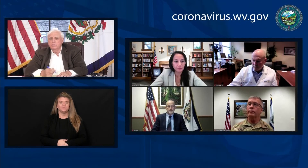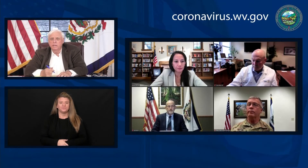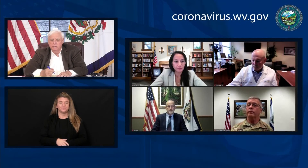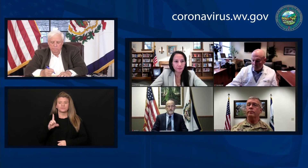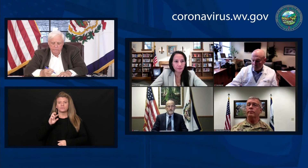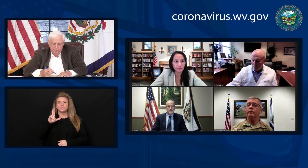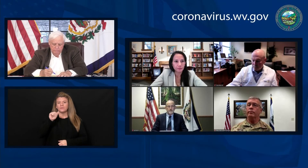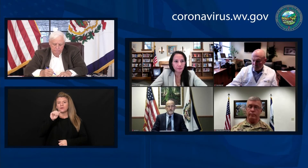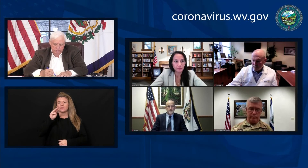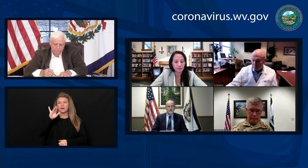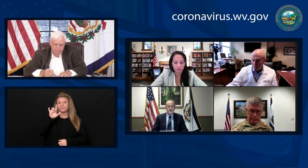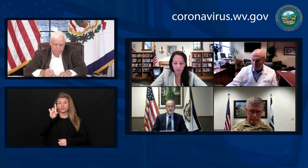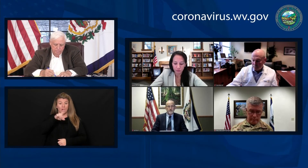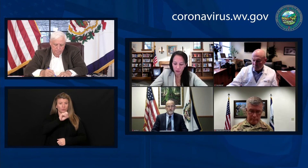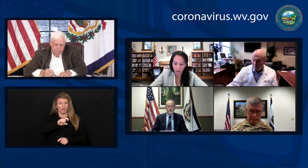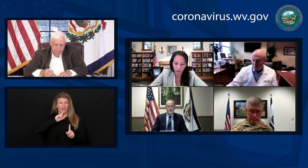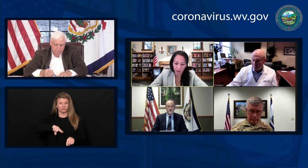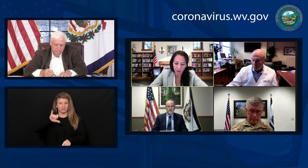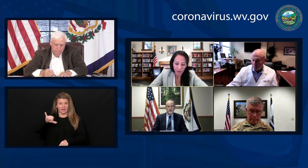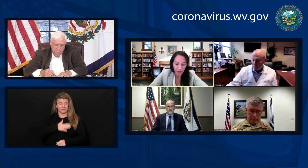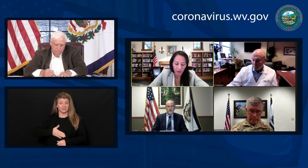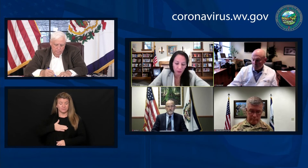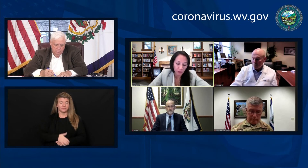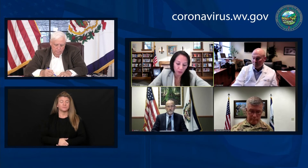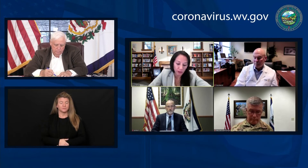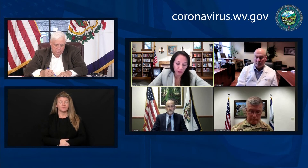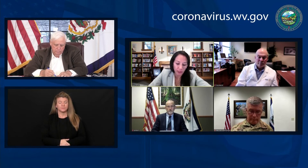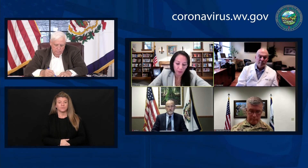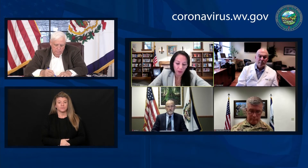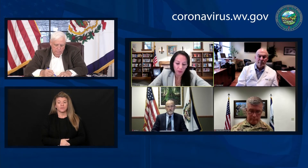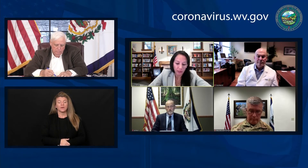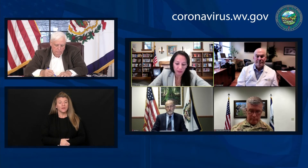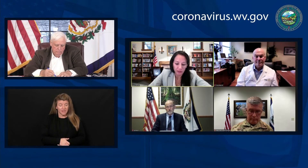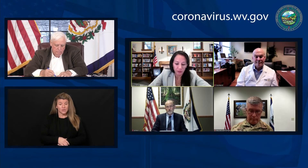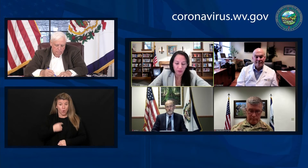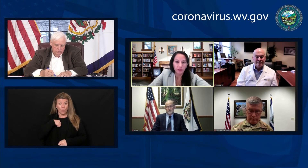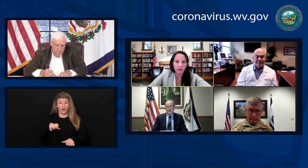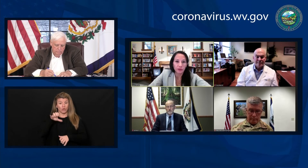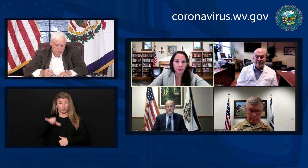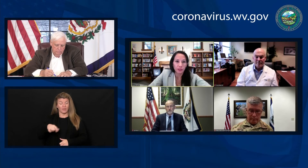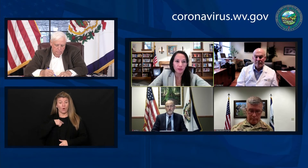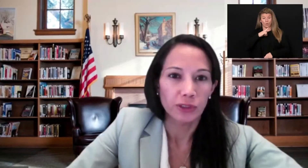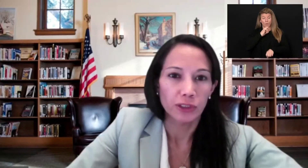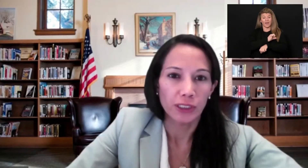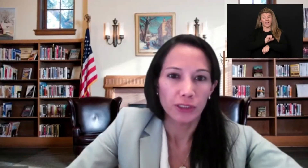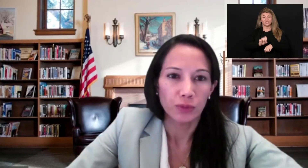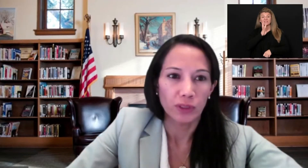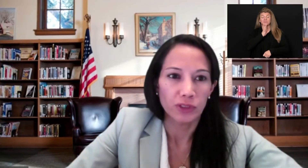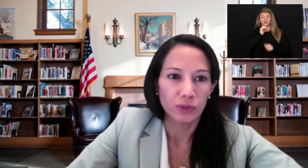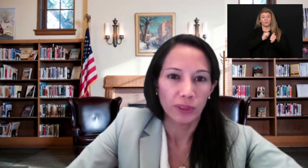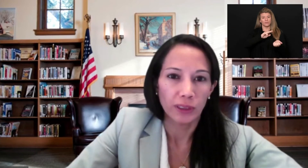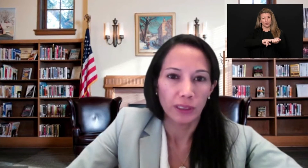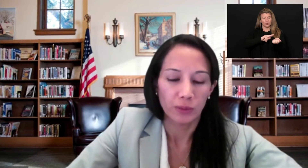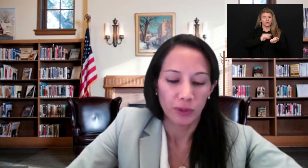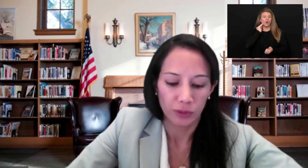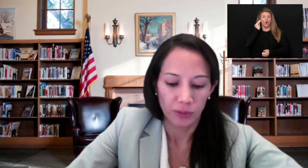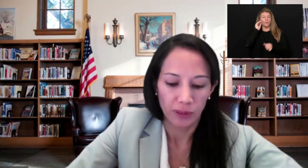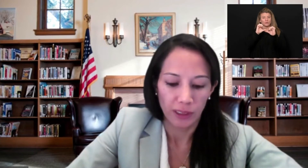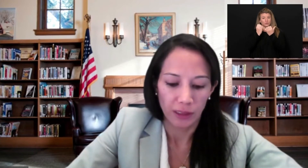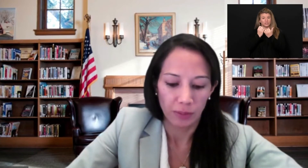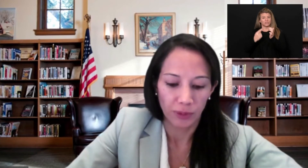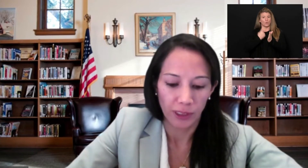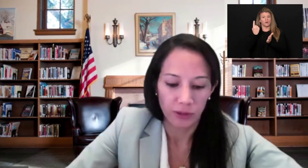can take this, please. Sure, Paul. We do that, Paul. We actually speak with our nursing home association once a week. We